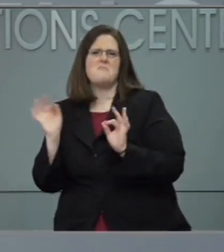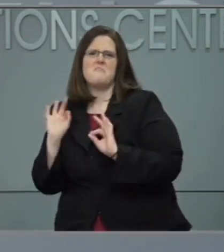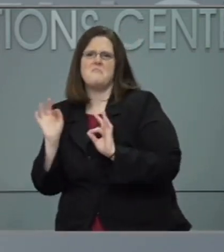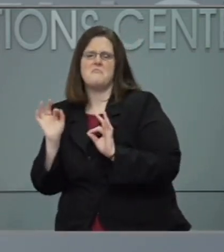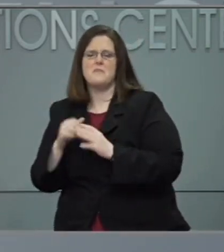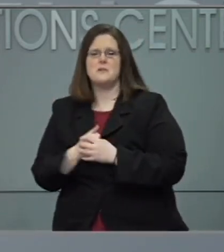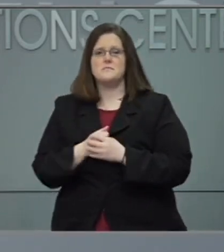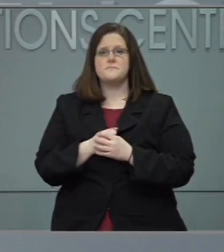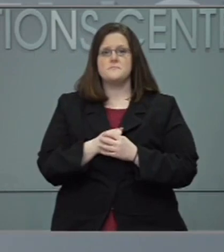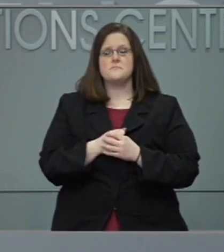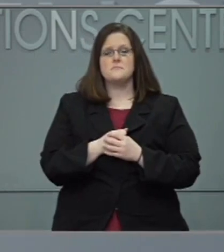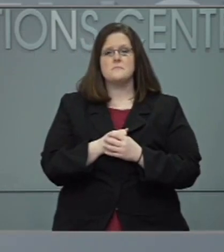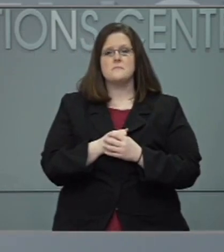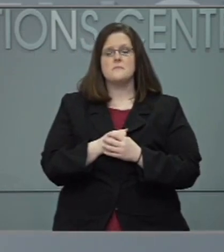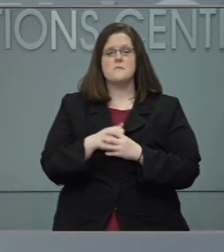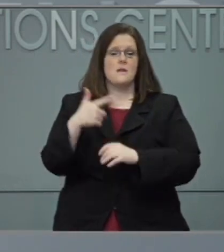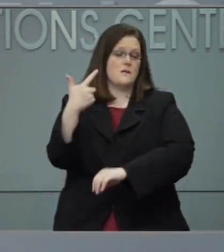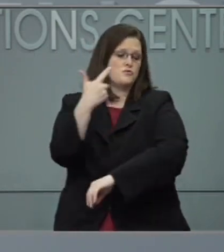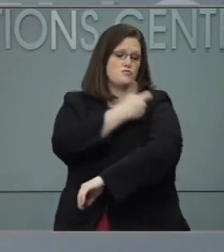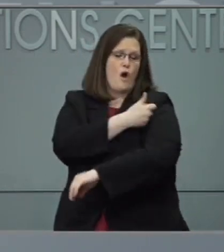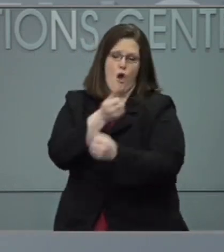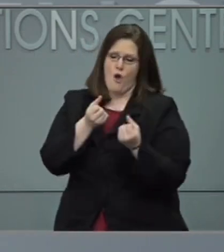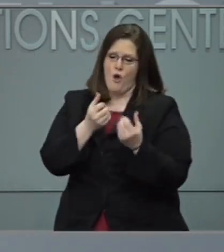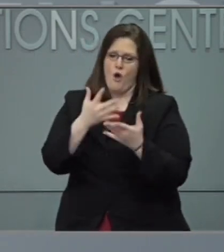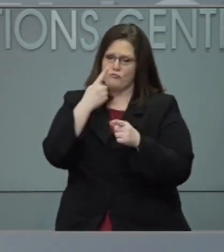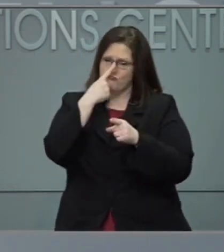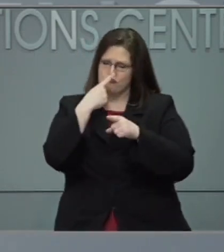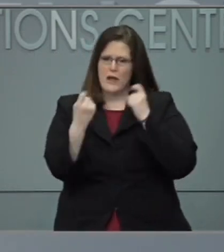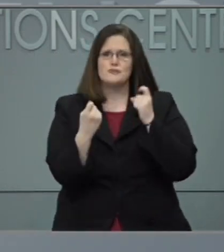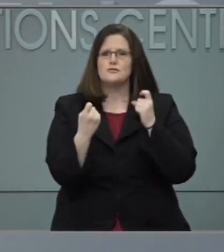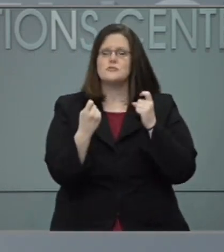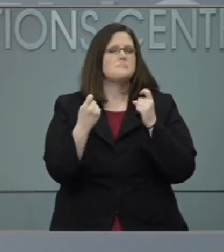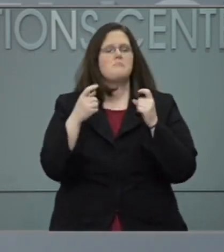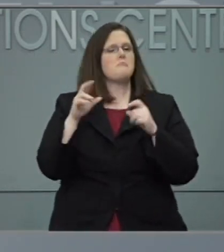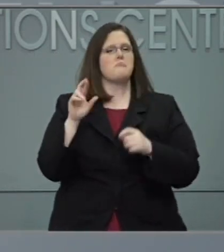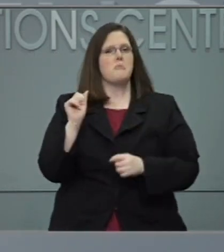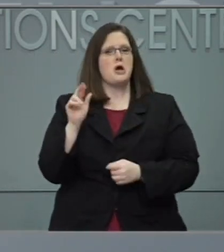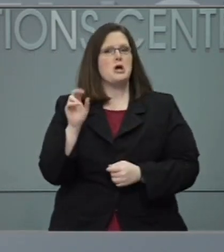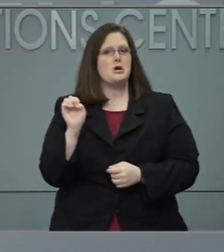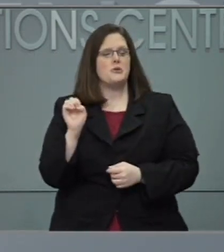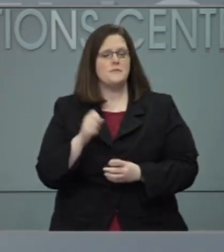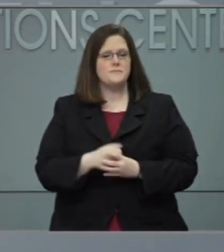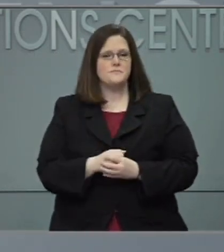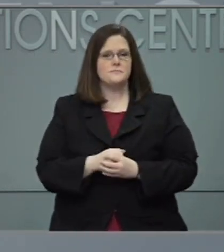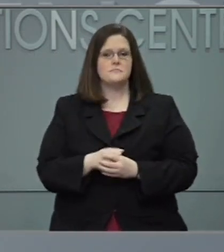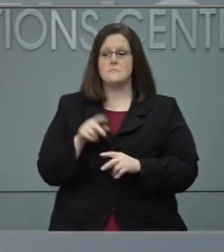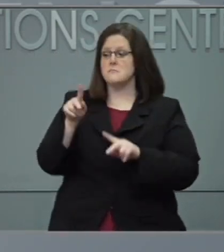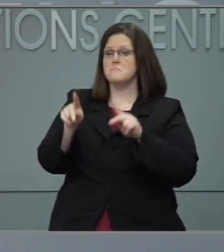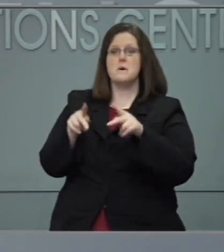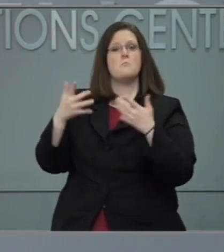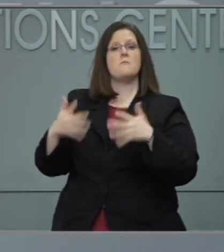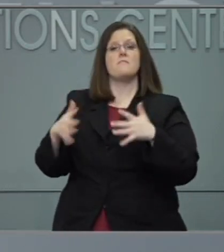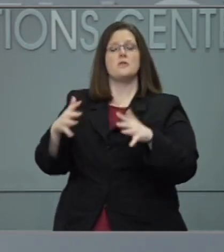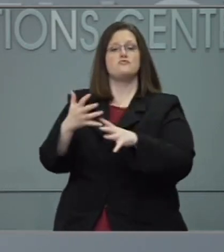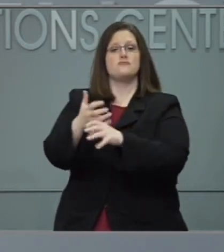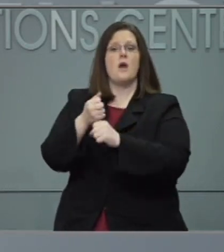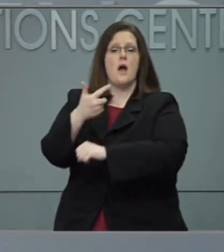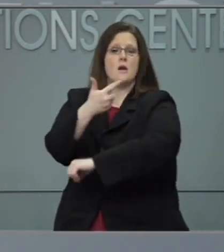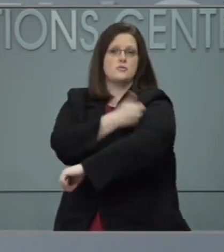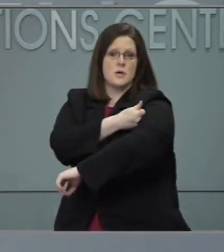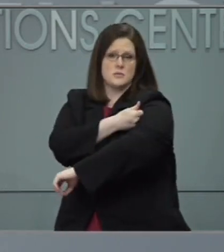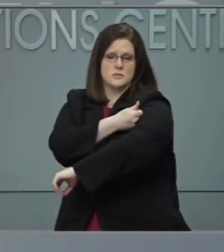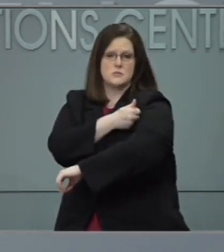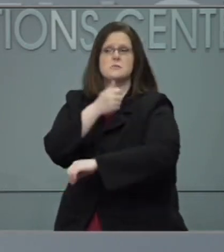that you could have a severe adverse reaction, people who have received the Johnson & Johnson vaccine and who develop